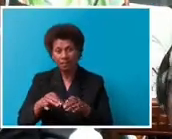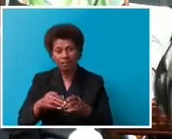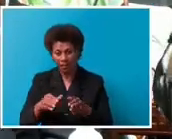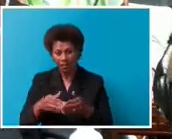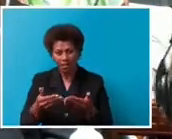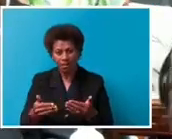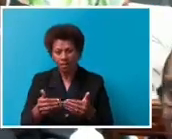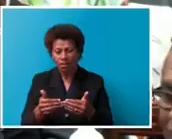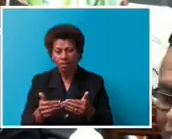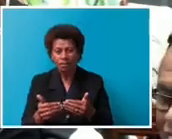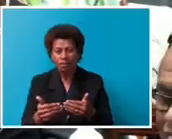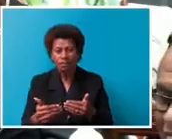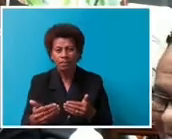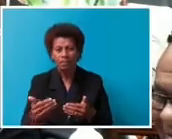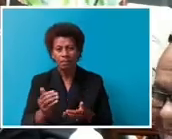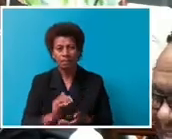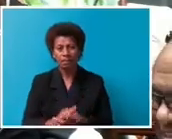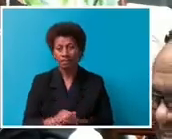Yes, Honorable Koya.